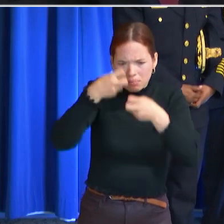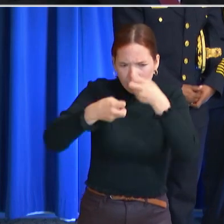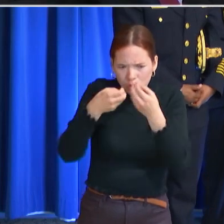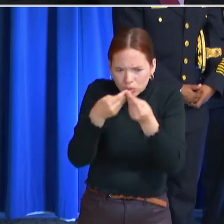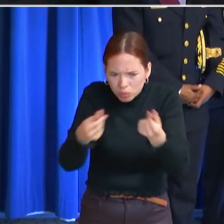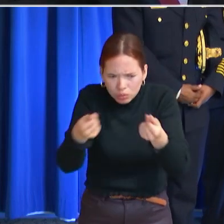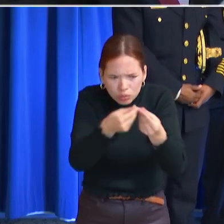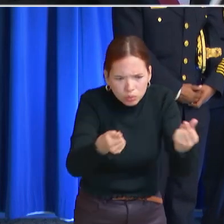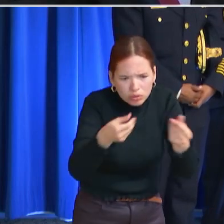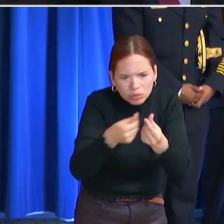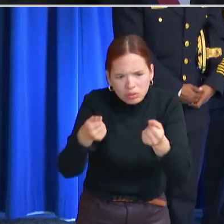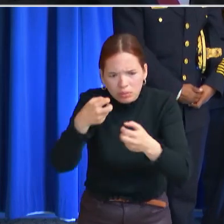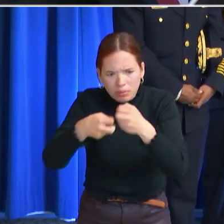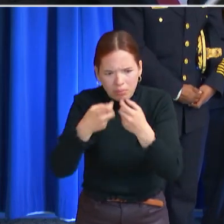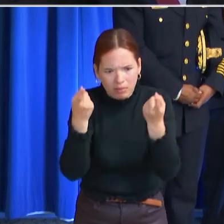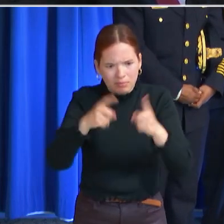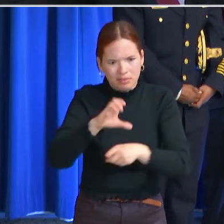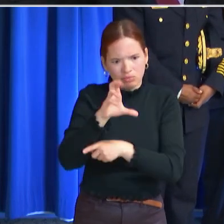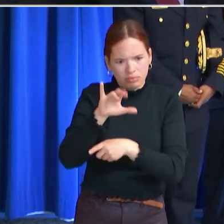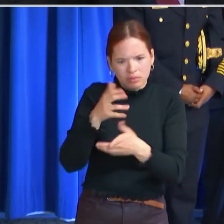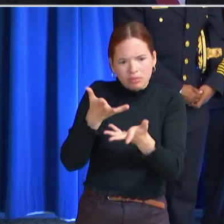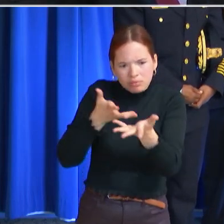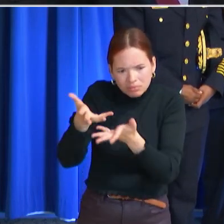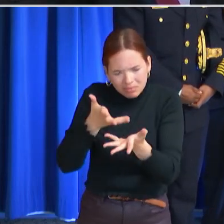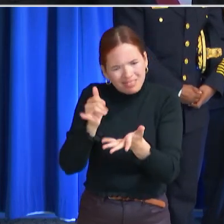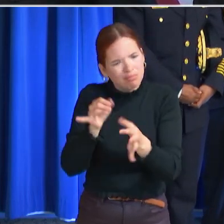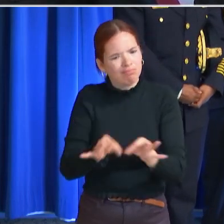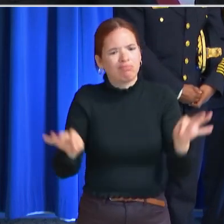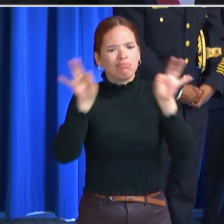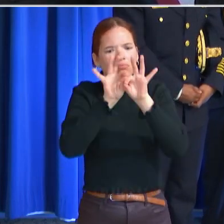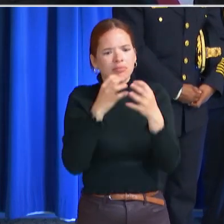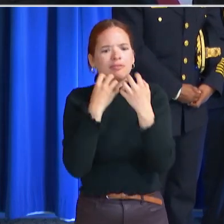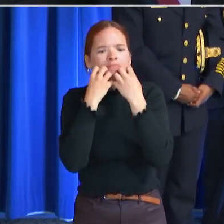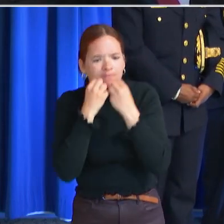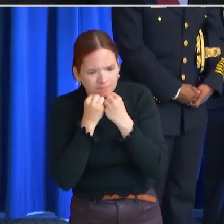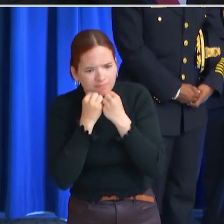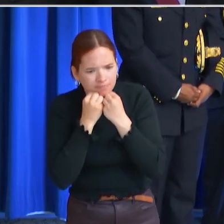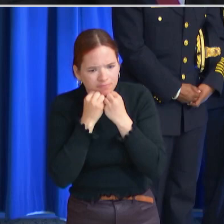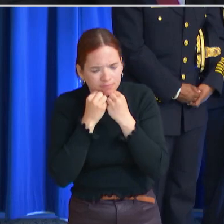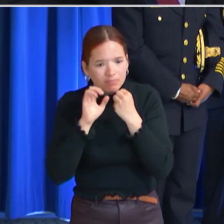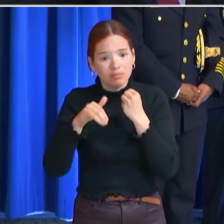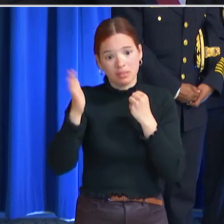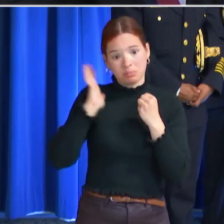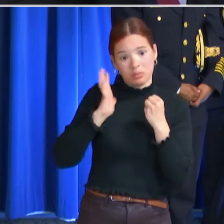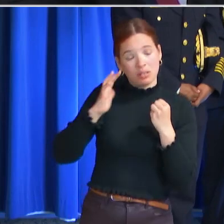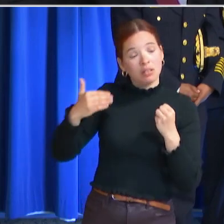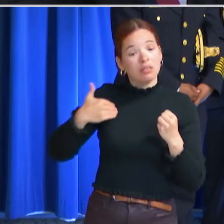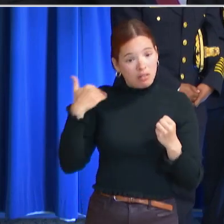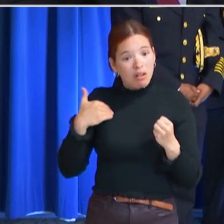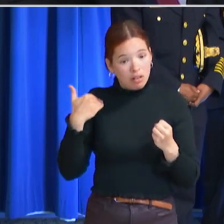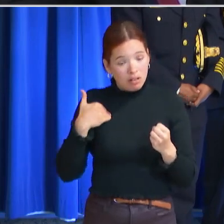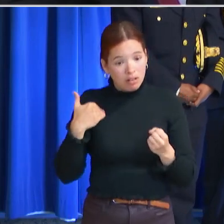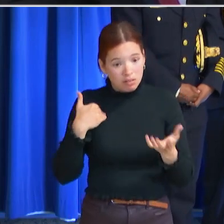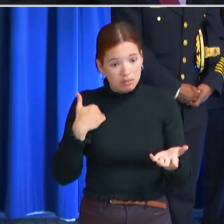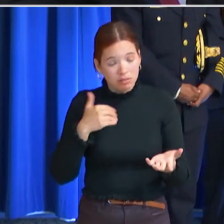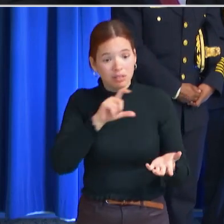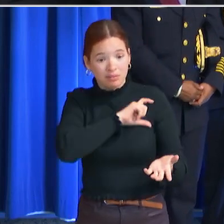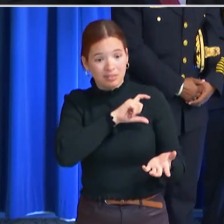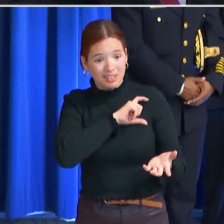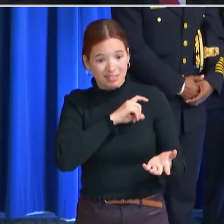very near and dear to my heart. When I was a young patrol officer back in 1992, in